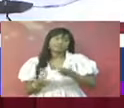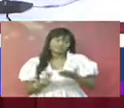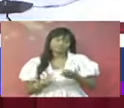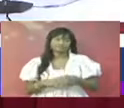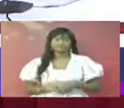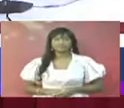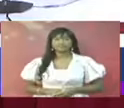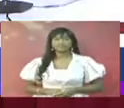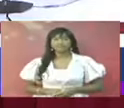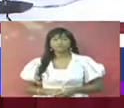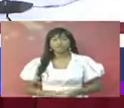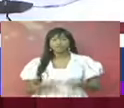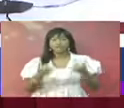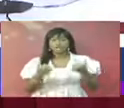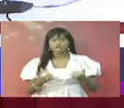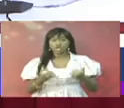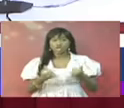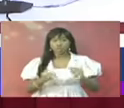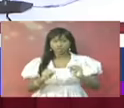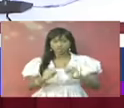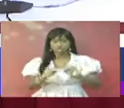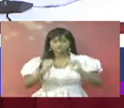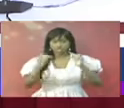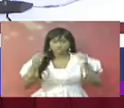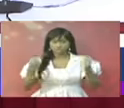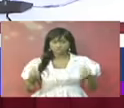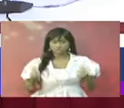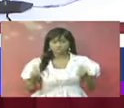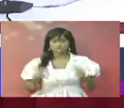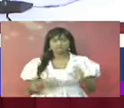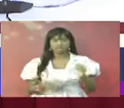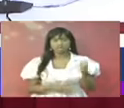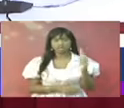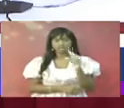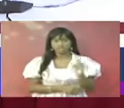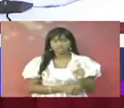Hines. We now go to Newsday for a follow-up question.